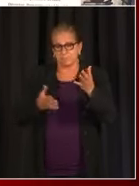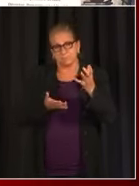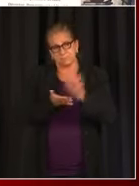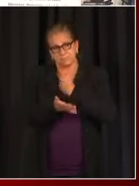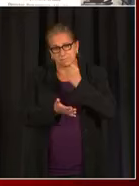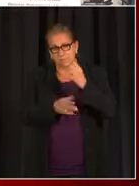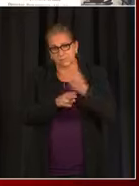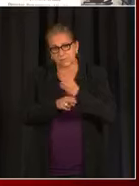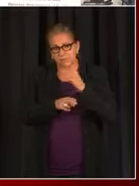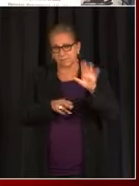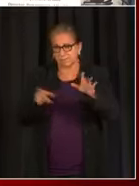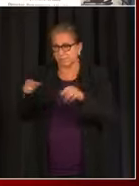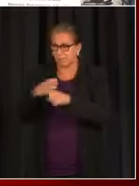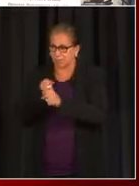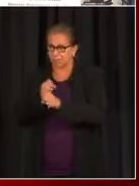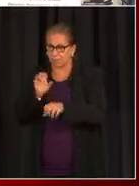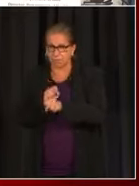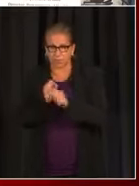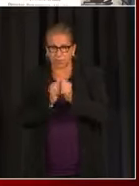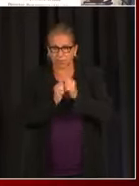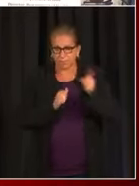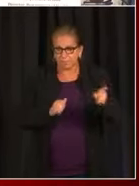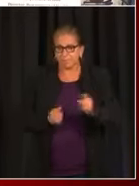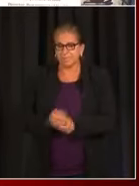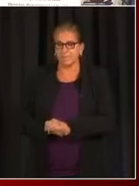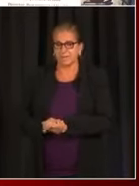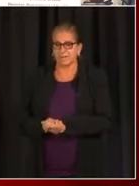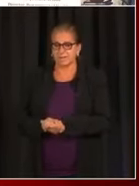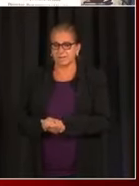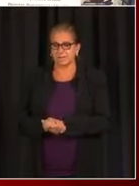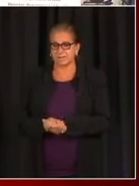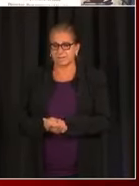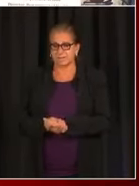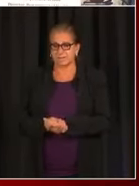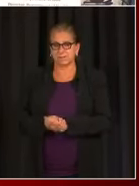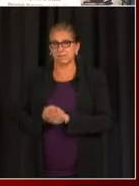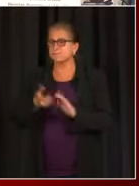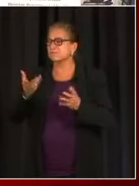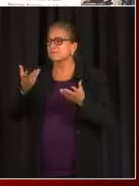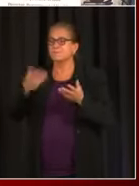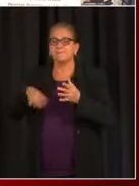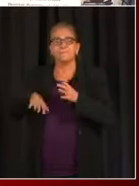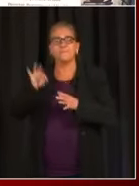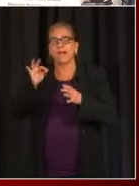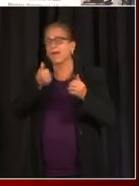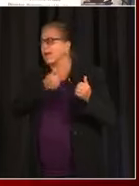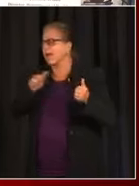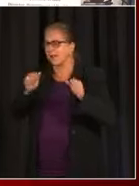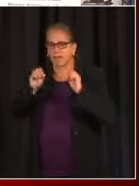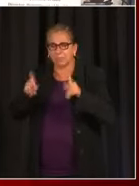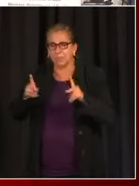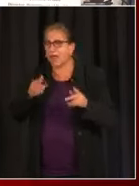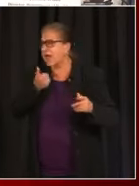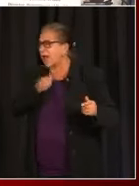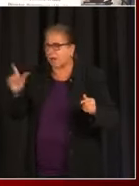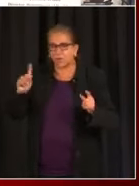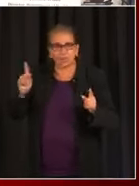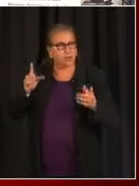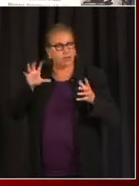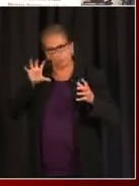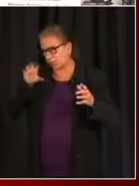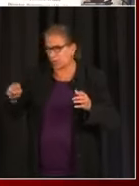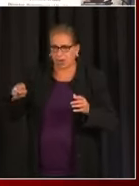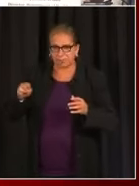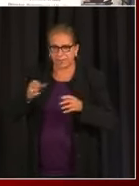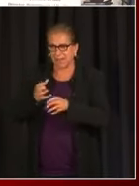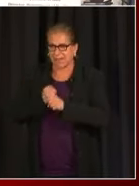every family to be able to get their child up to date on their vaccines in time for school. The families will also note